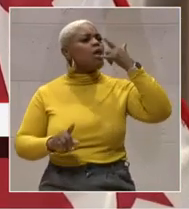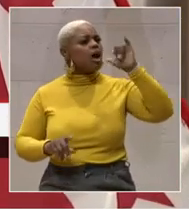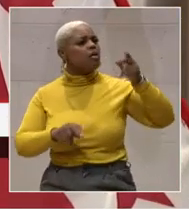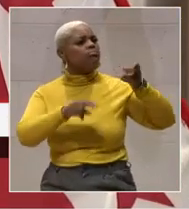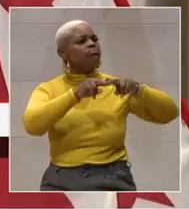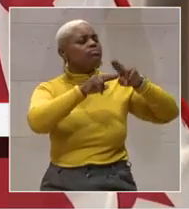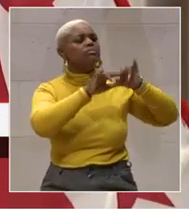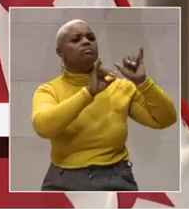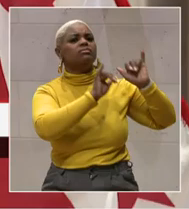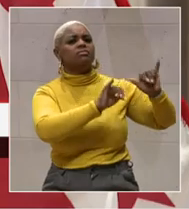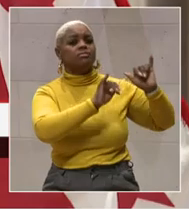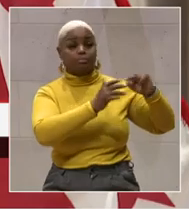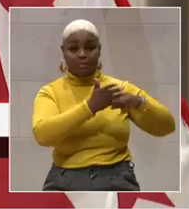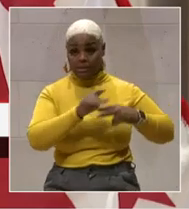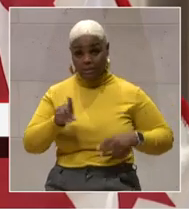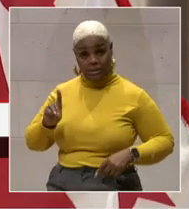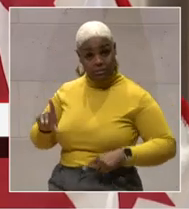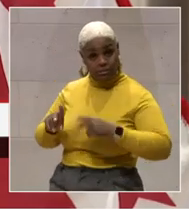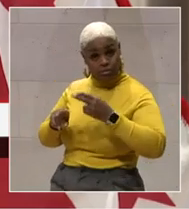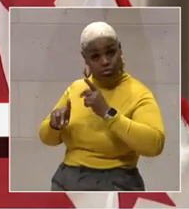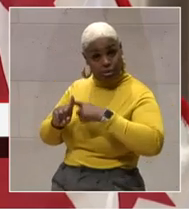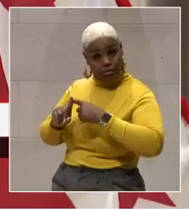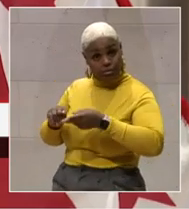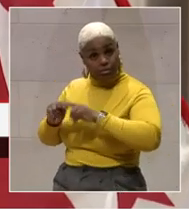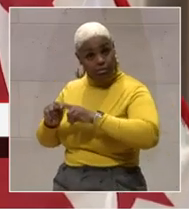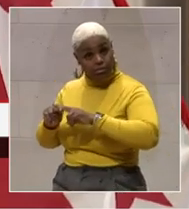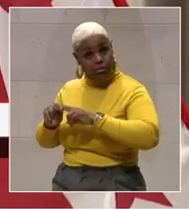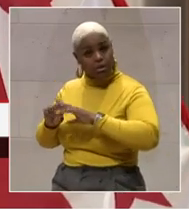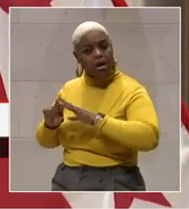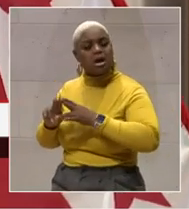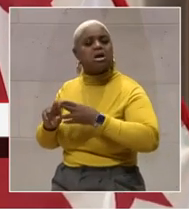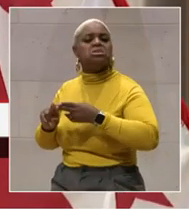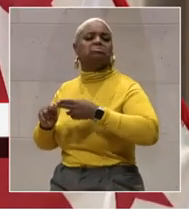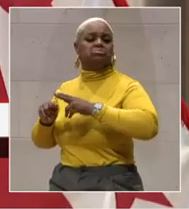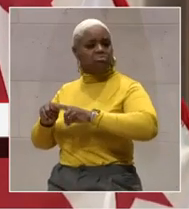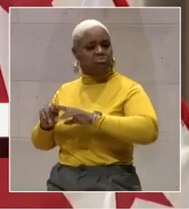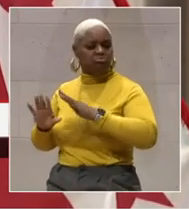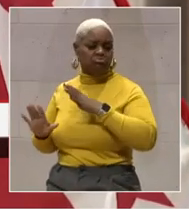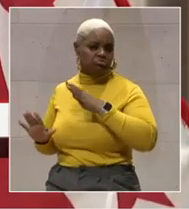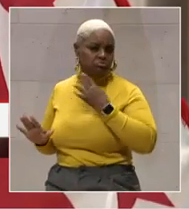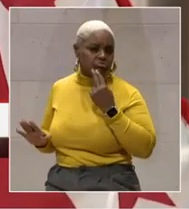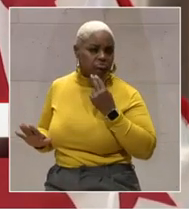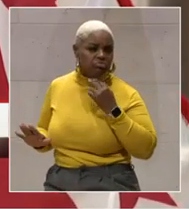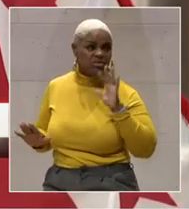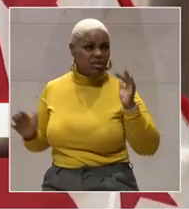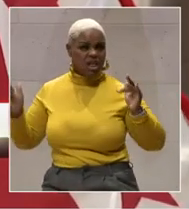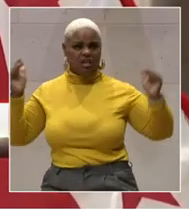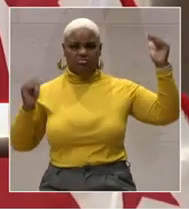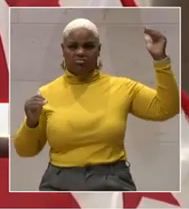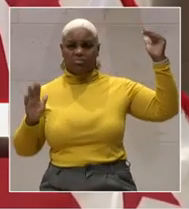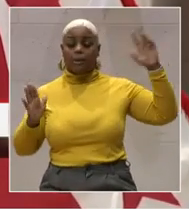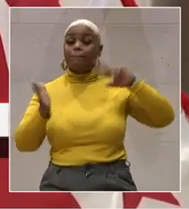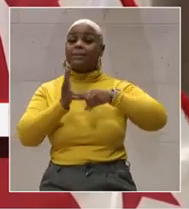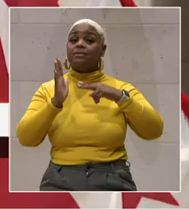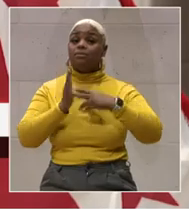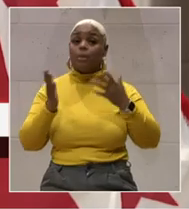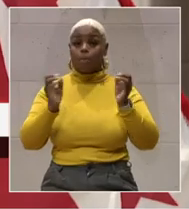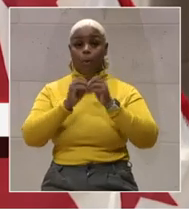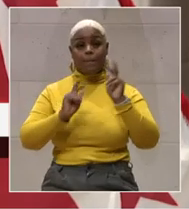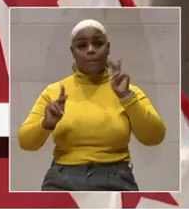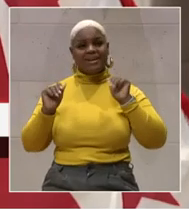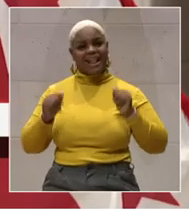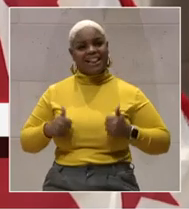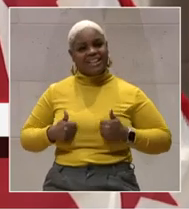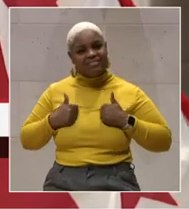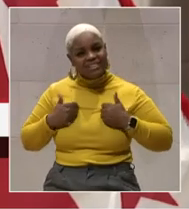that because of the interventions we've made, we have a greater percentage of our people living in affordable housing than were